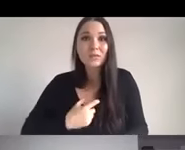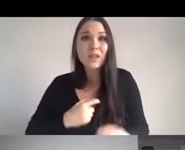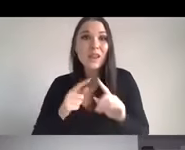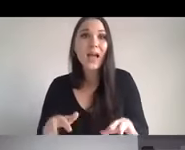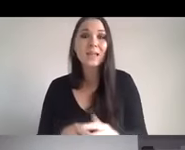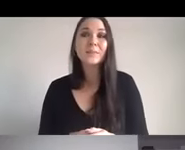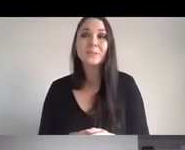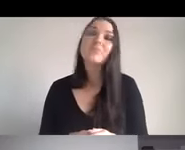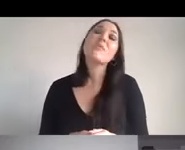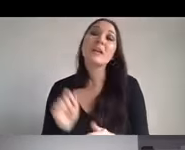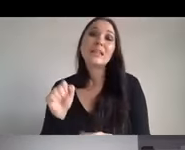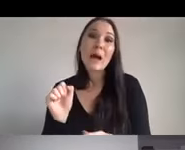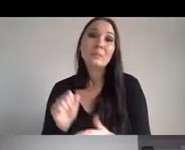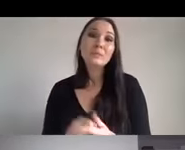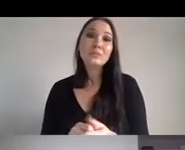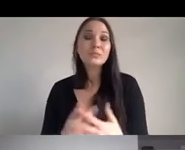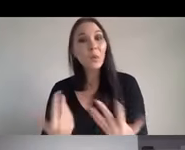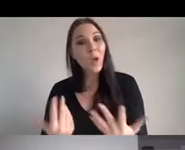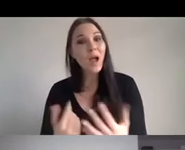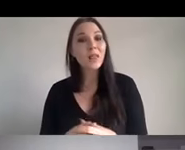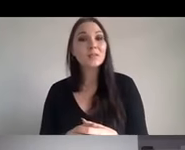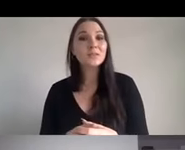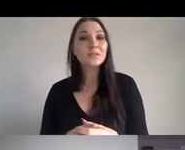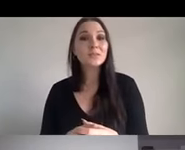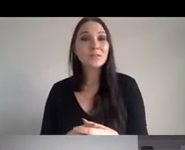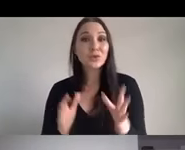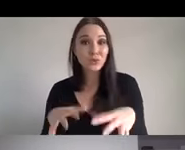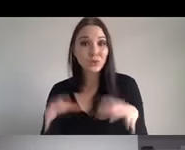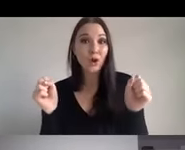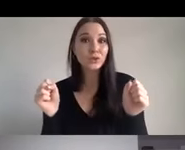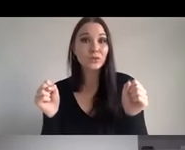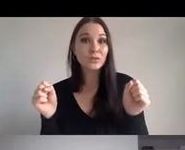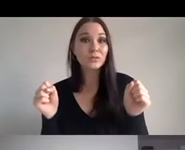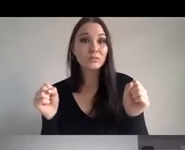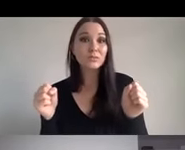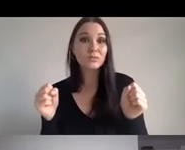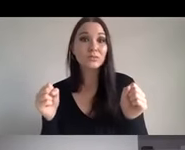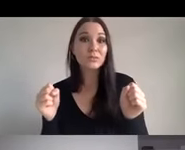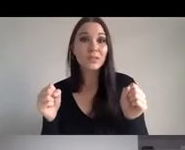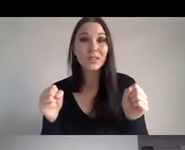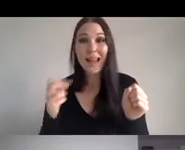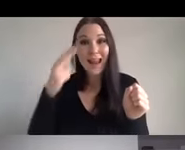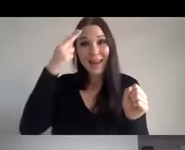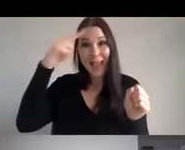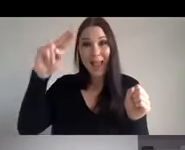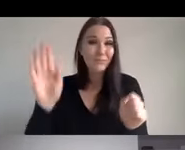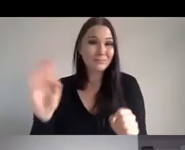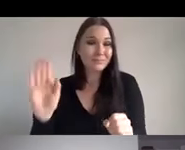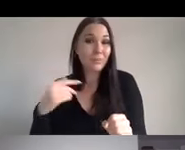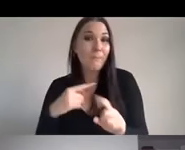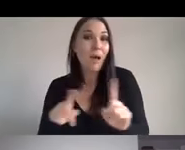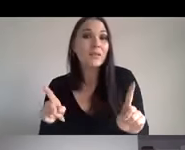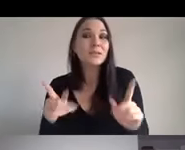Yeah, well, I mean, for starters, without like naming names, I've seen some like open